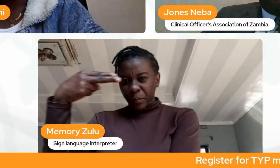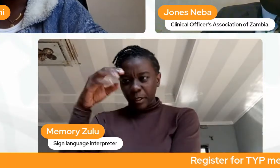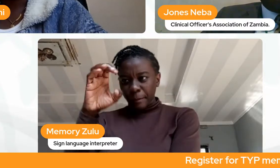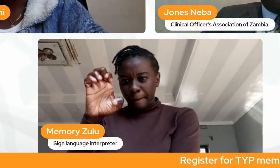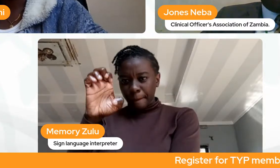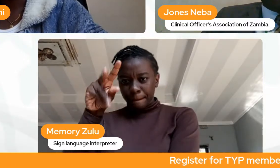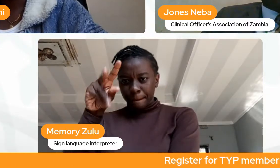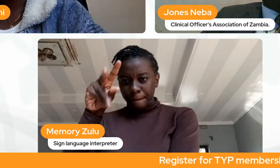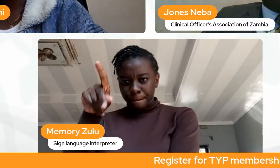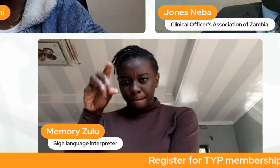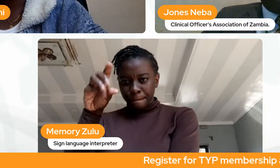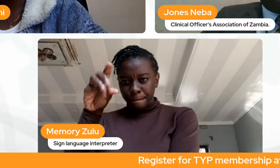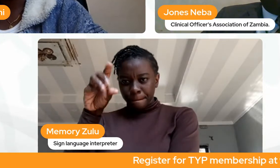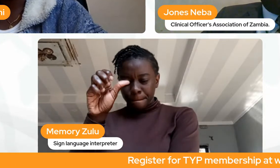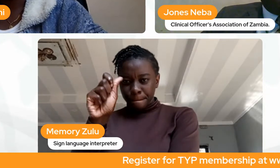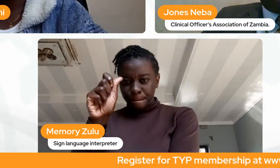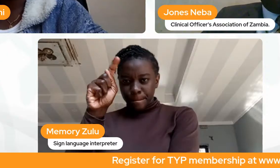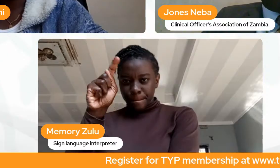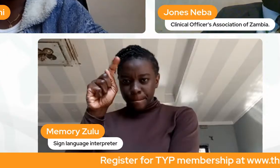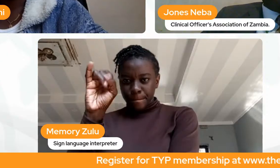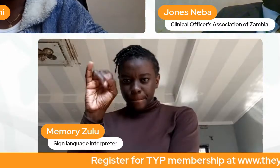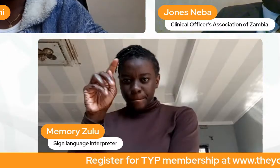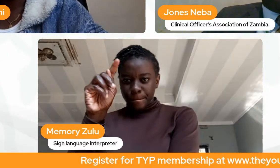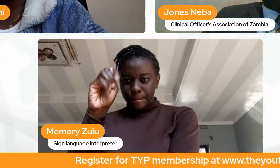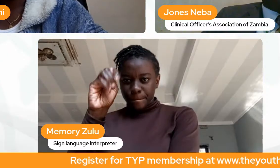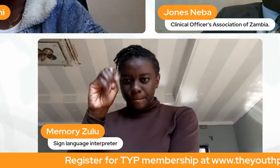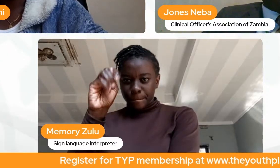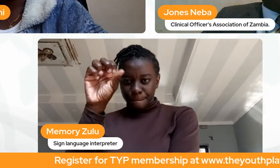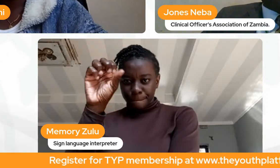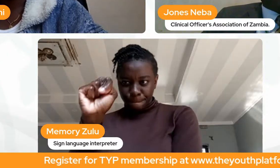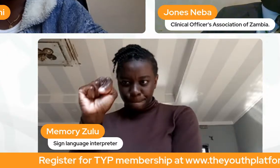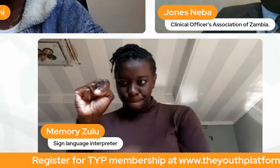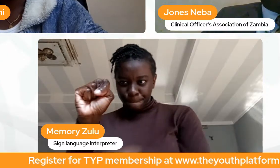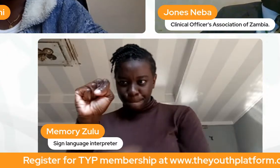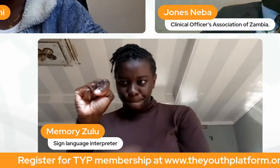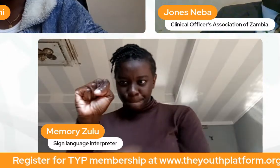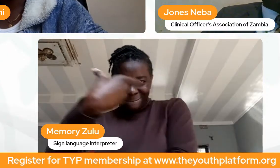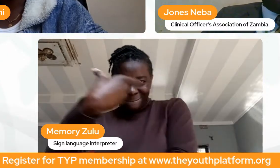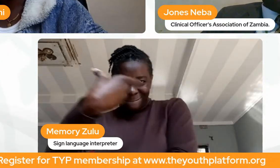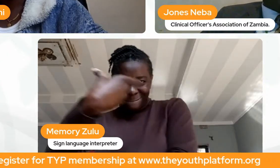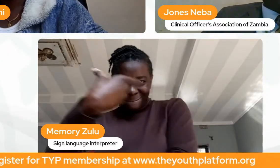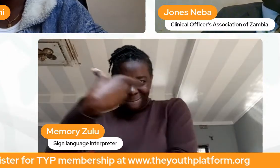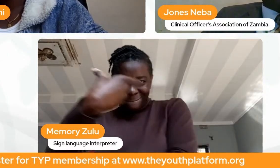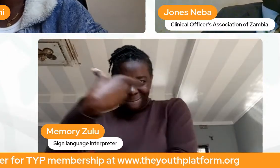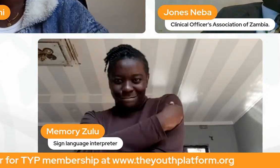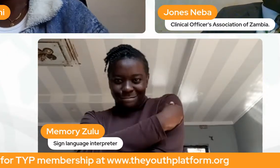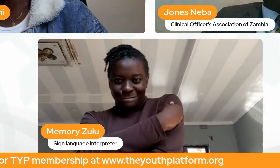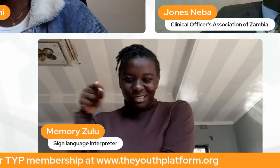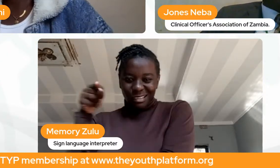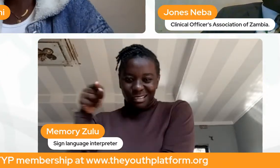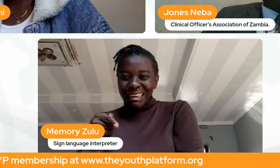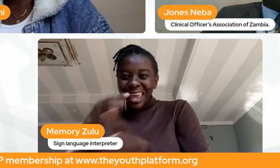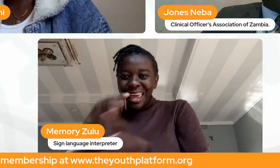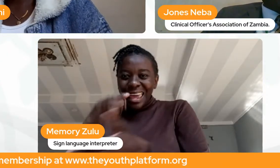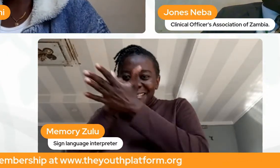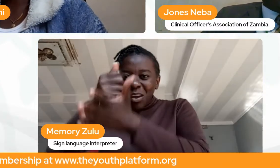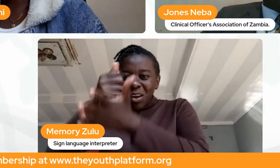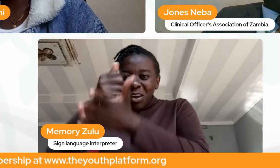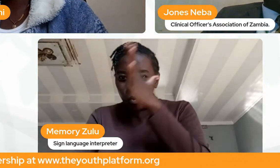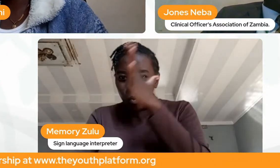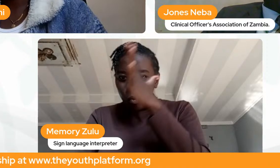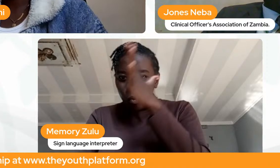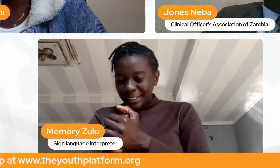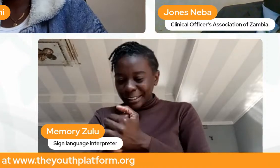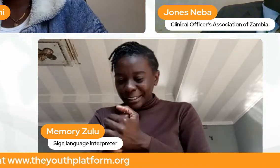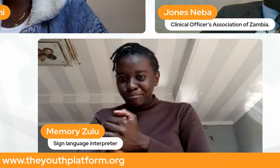For the hepatitis, might also prevent you from acquiring the hepatitis B virus, which is deadly, and it tends to affect